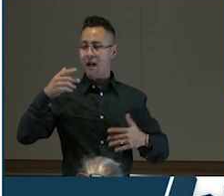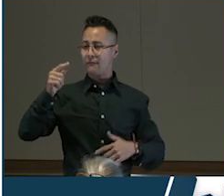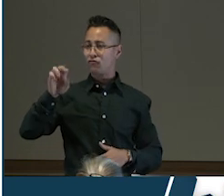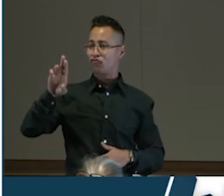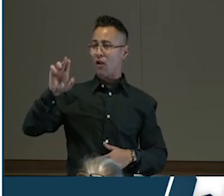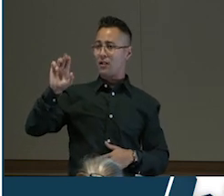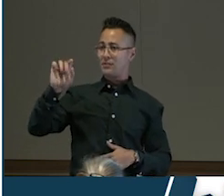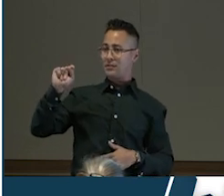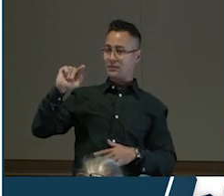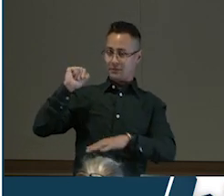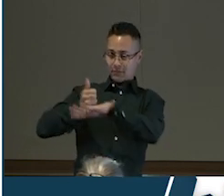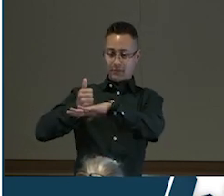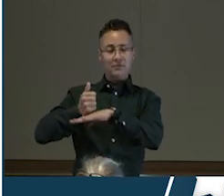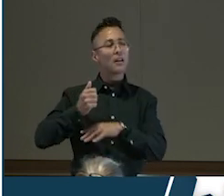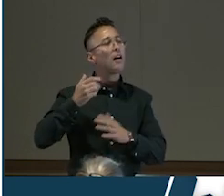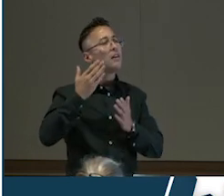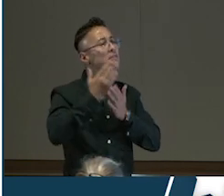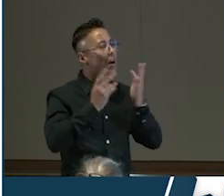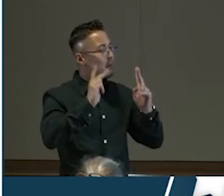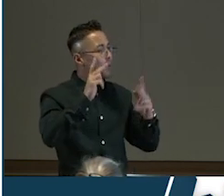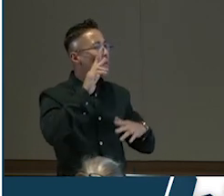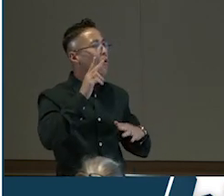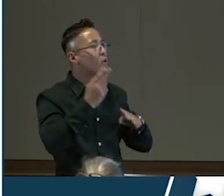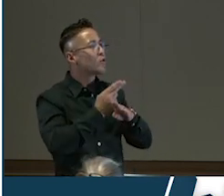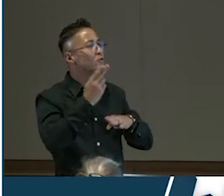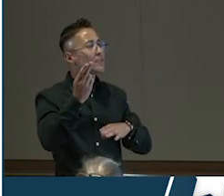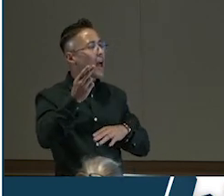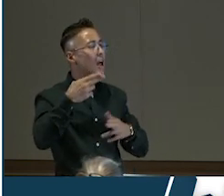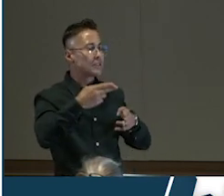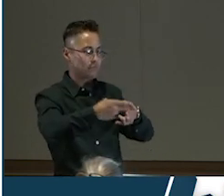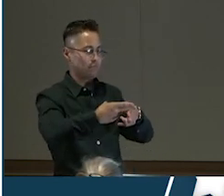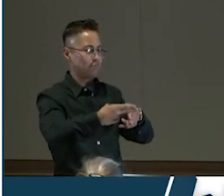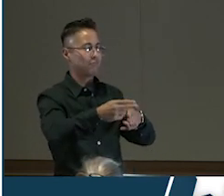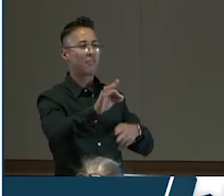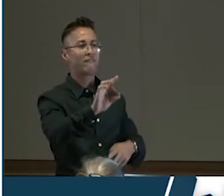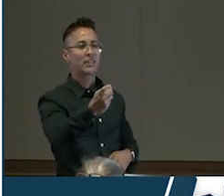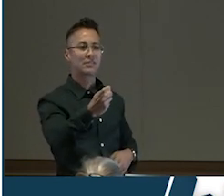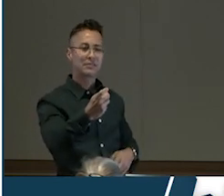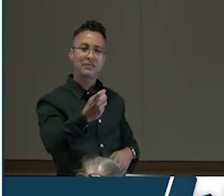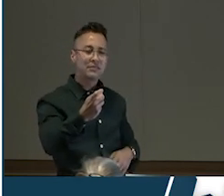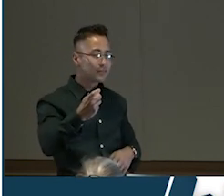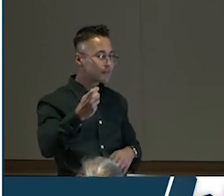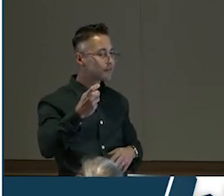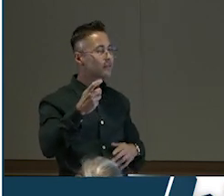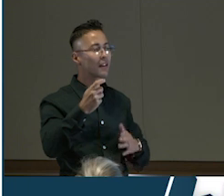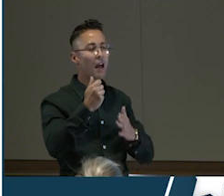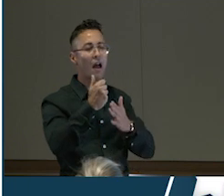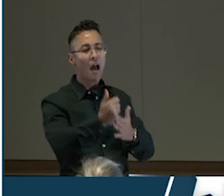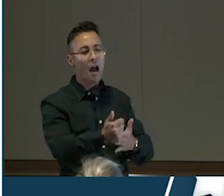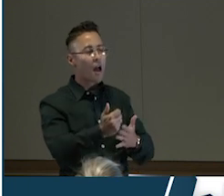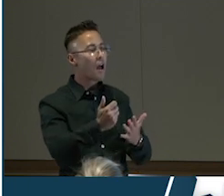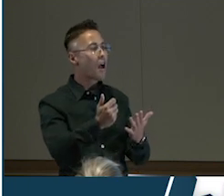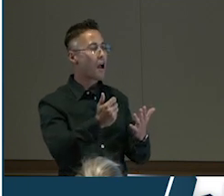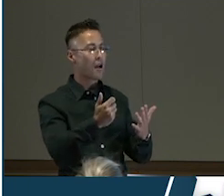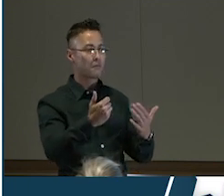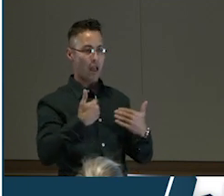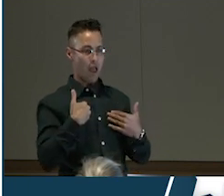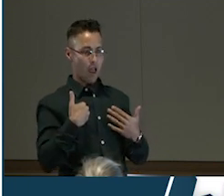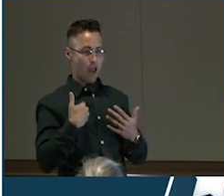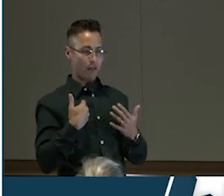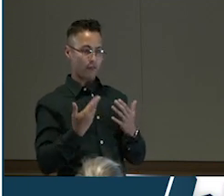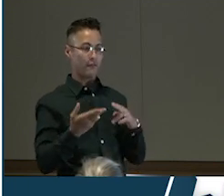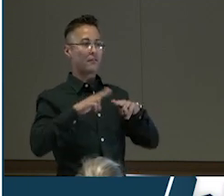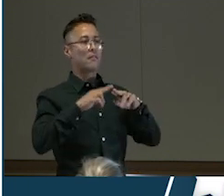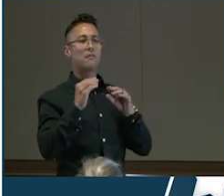sometimes people will use these as what I would refer to as a Band-Aid to the situation to help give a little bit more control than you